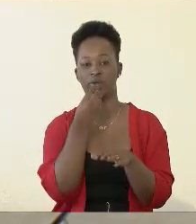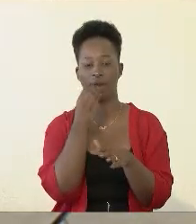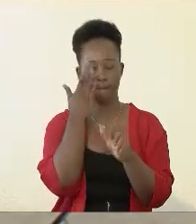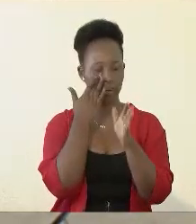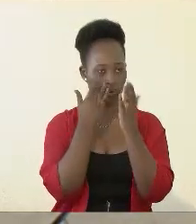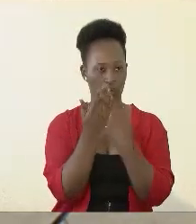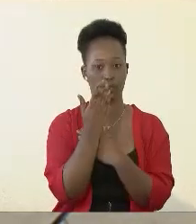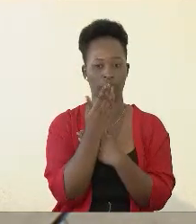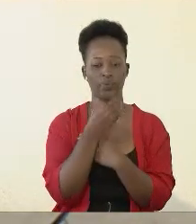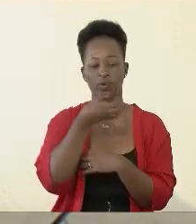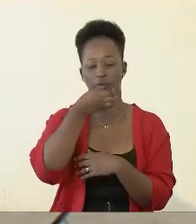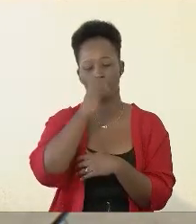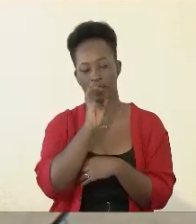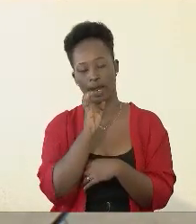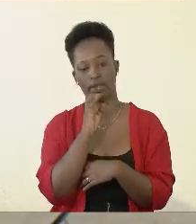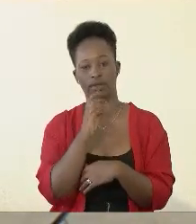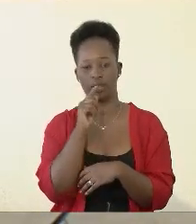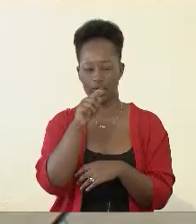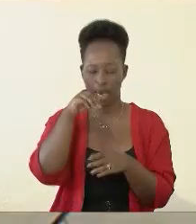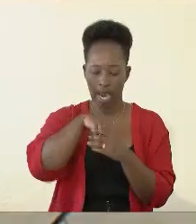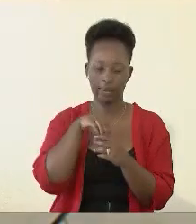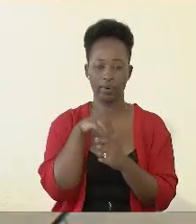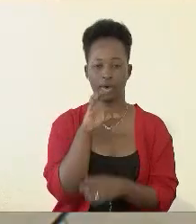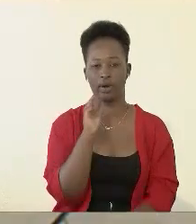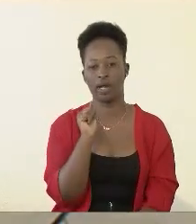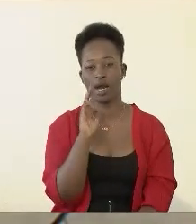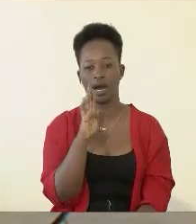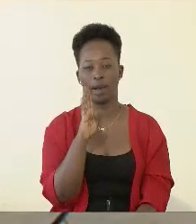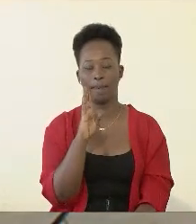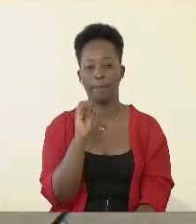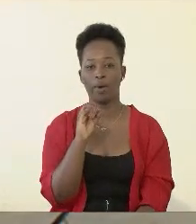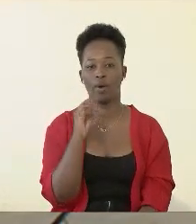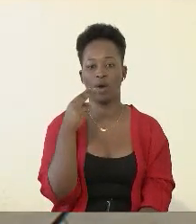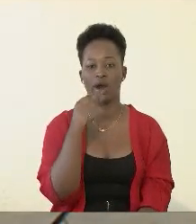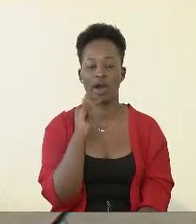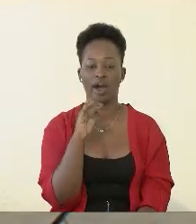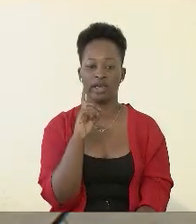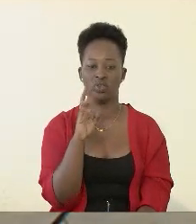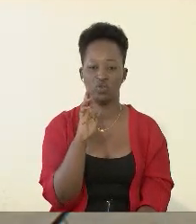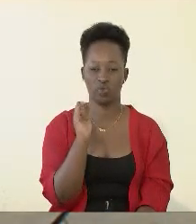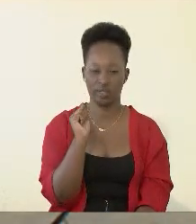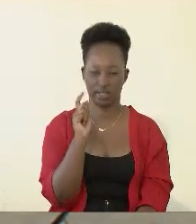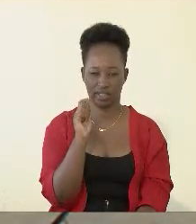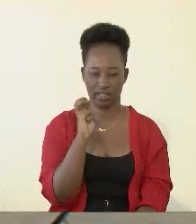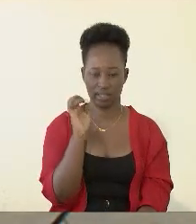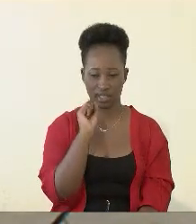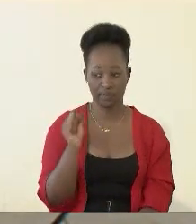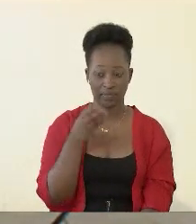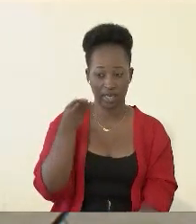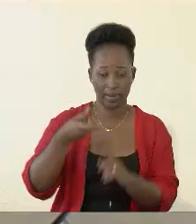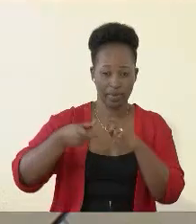it contains carbohydrates. These carbohydrates will increase the glucose level in the